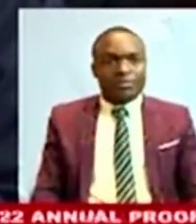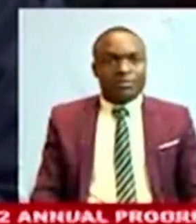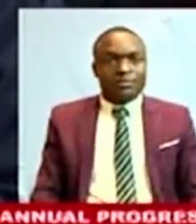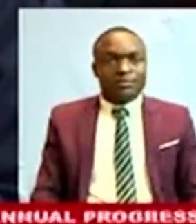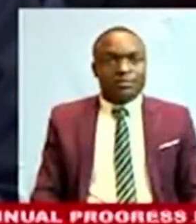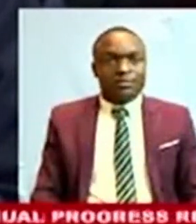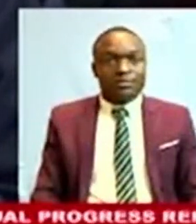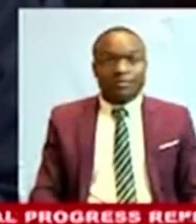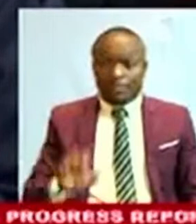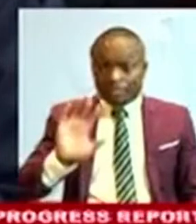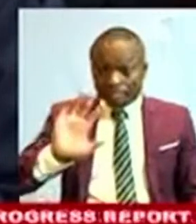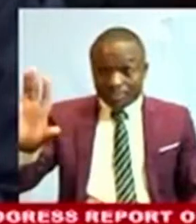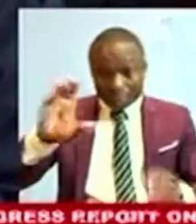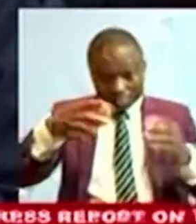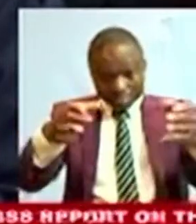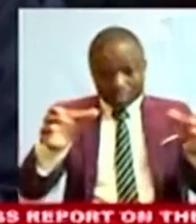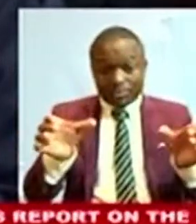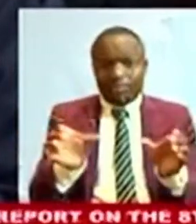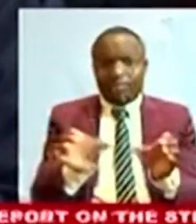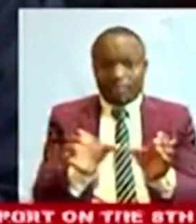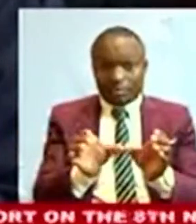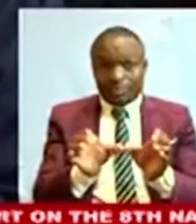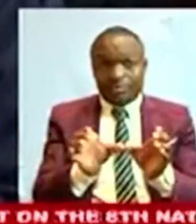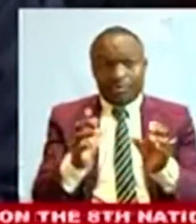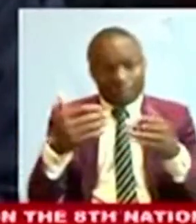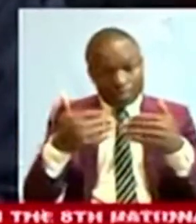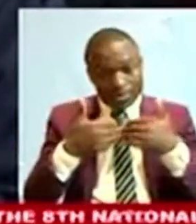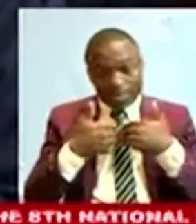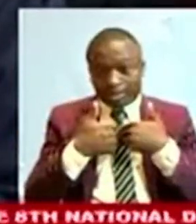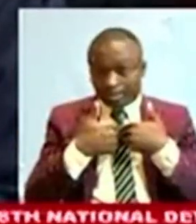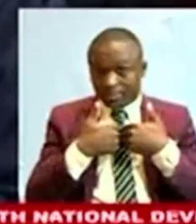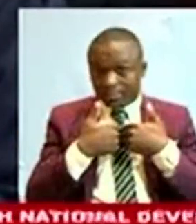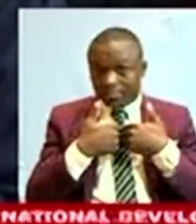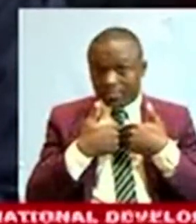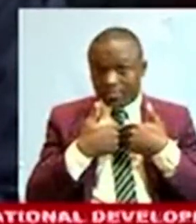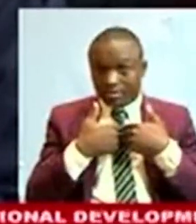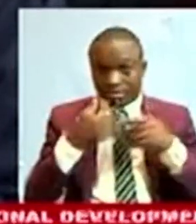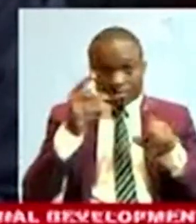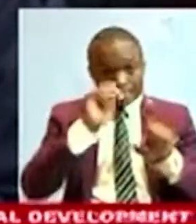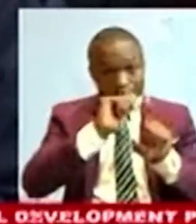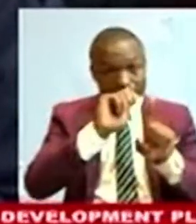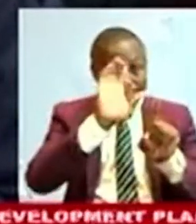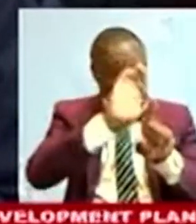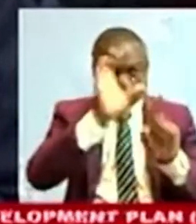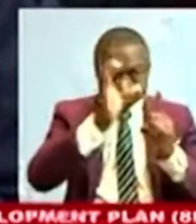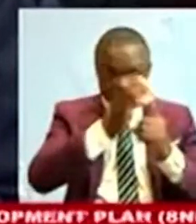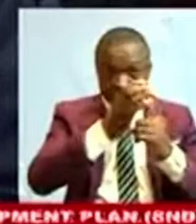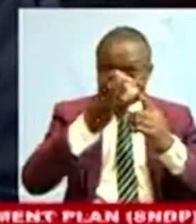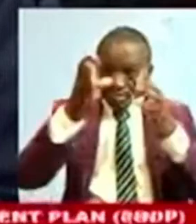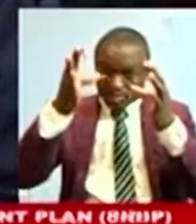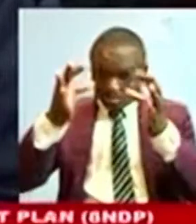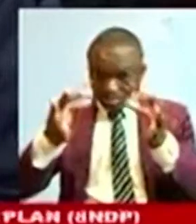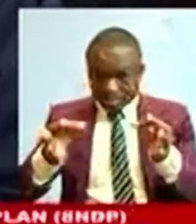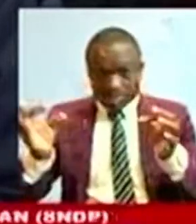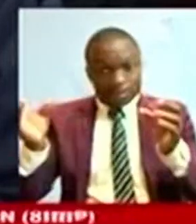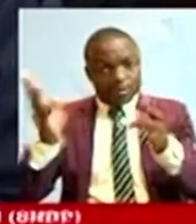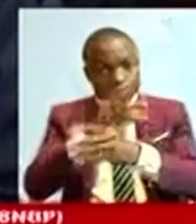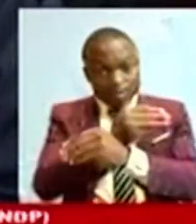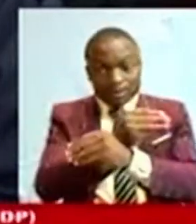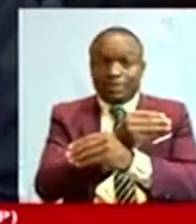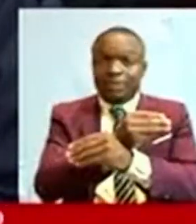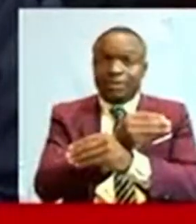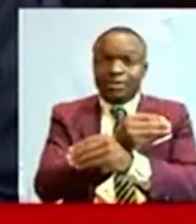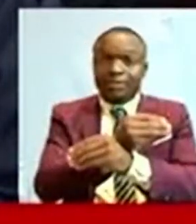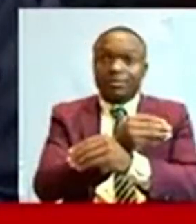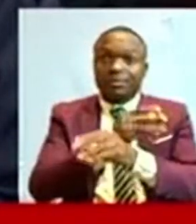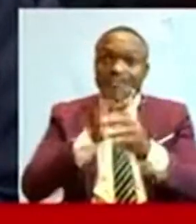In my constituency, there is a tradition that if you miss attending to